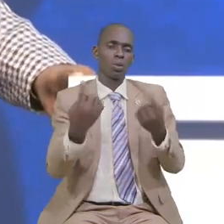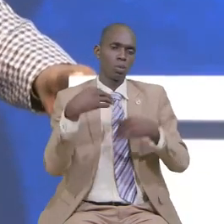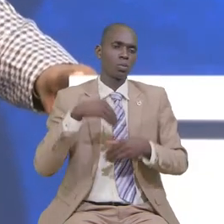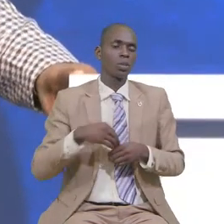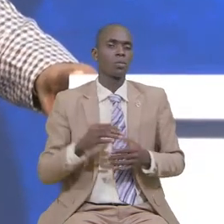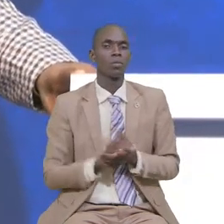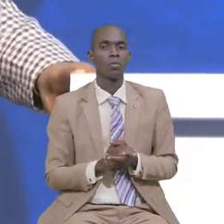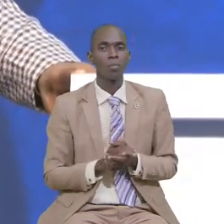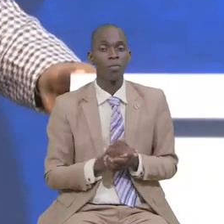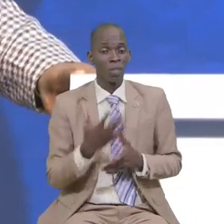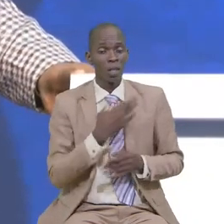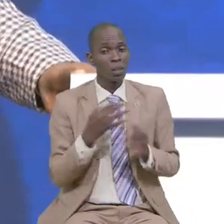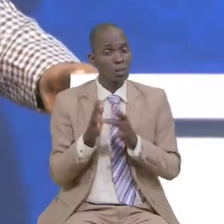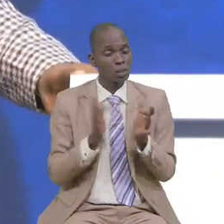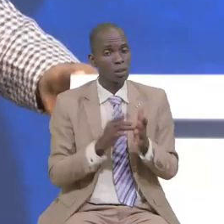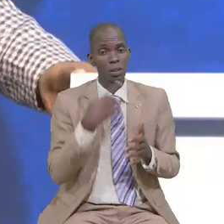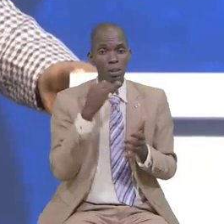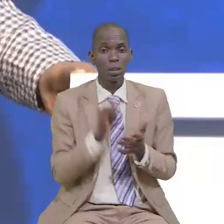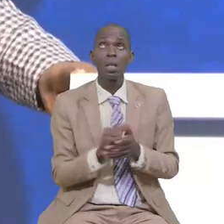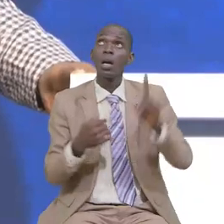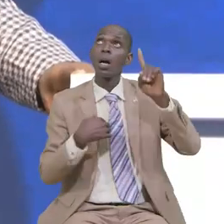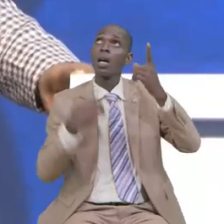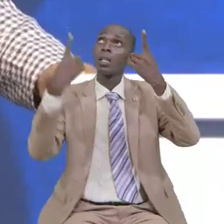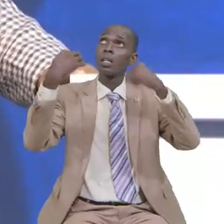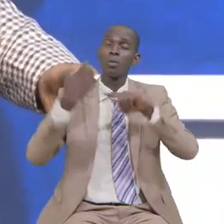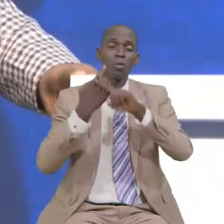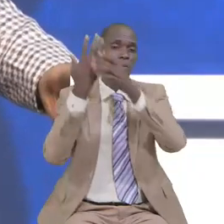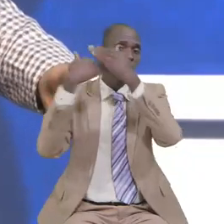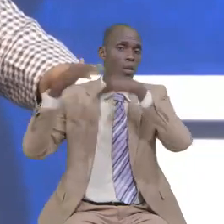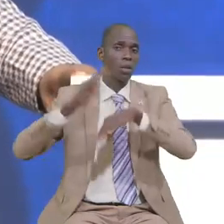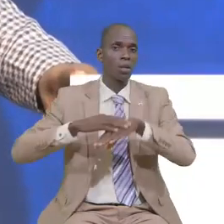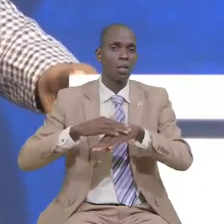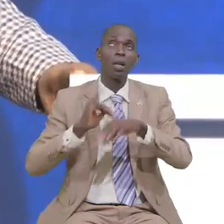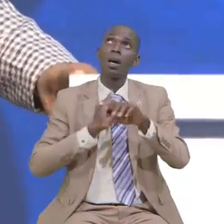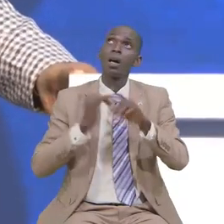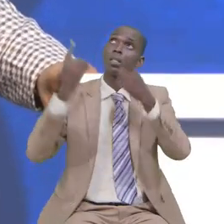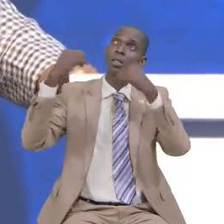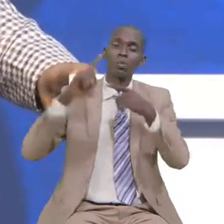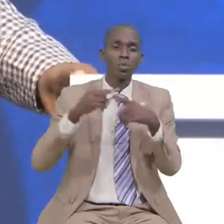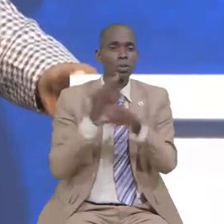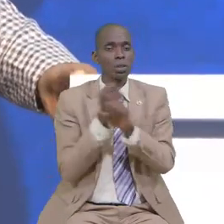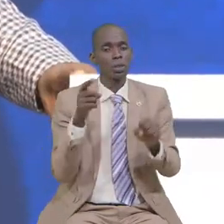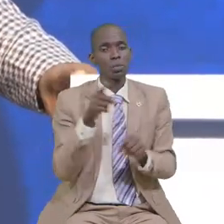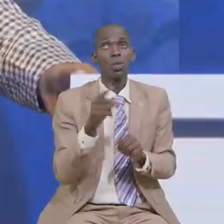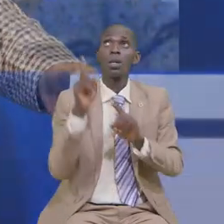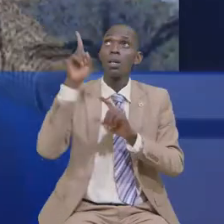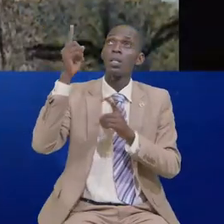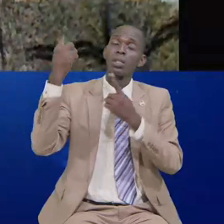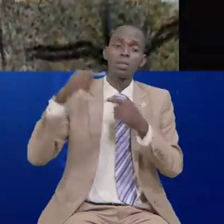And Jesus says, I came from heaven. I came to redeem you. I came to save you.